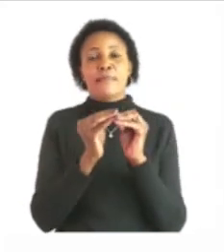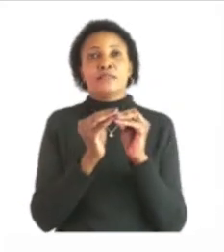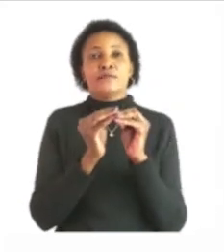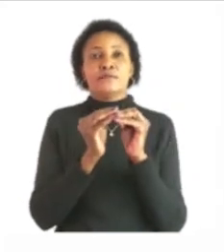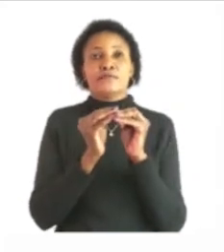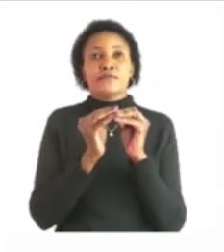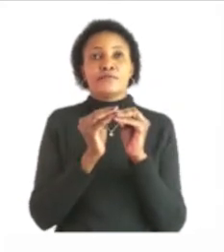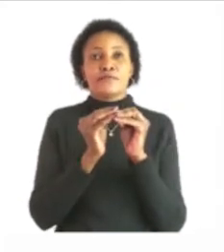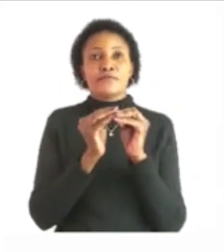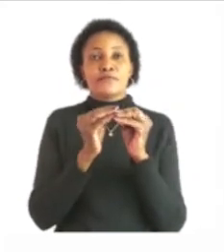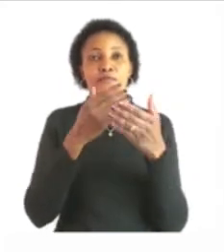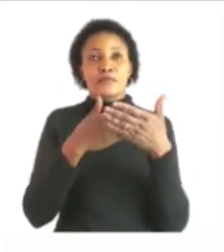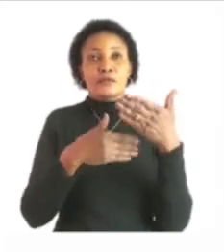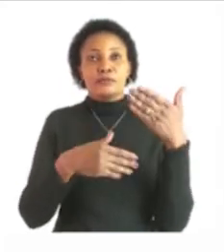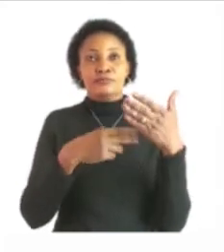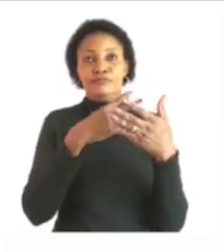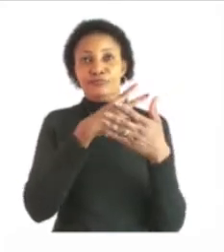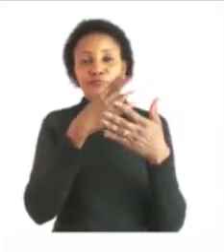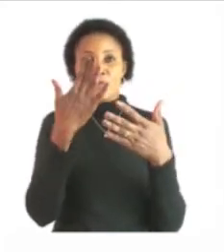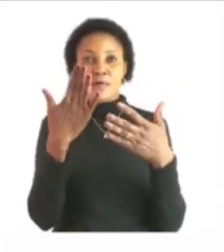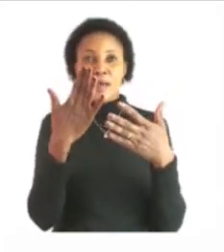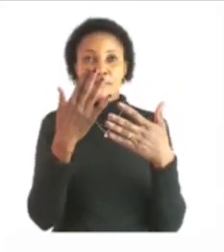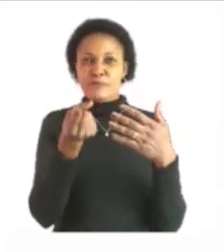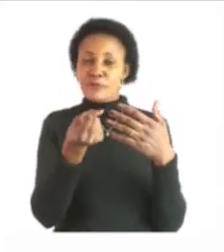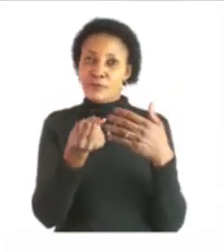Page 25. Are you there?